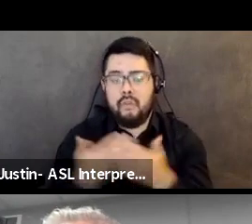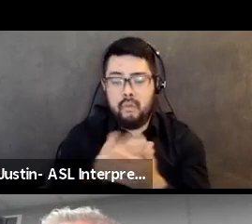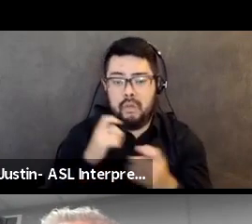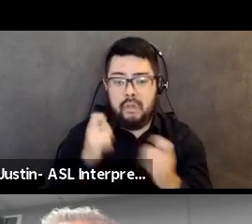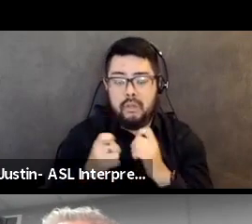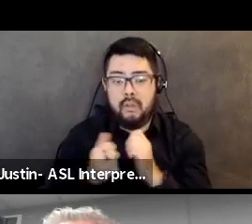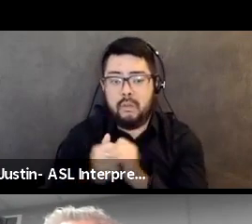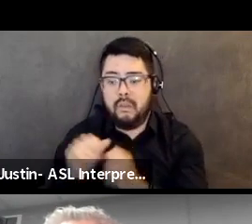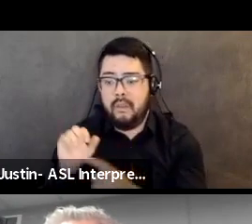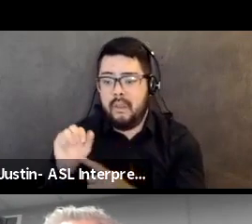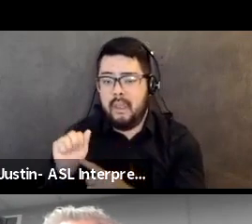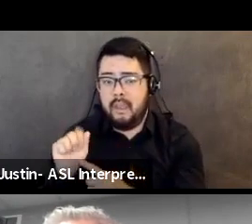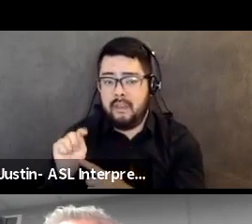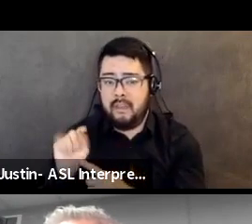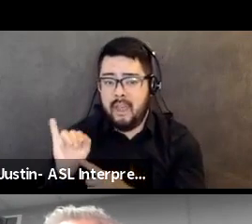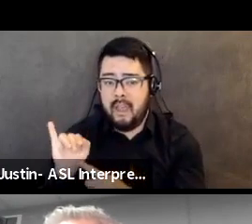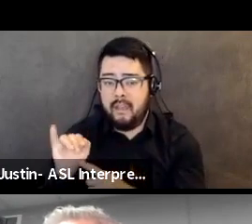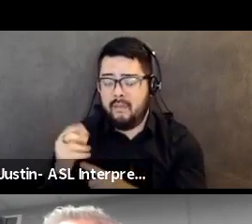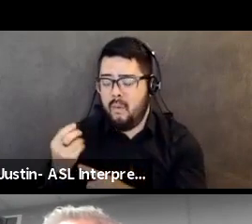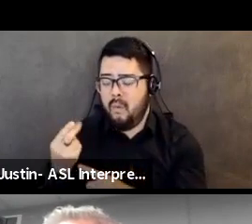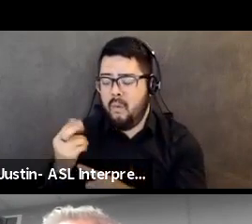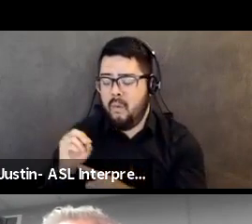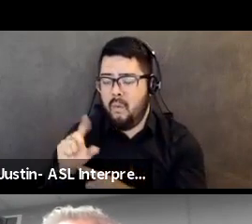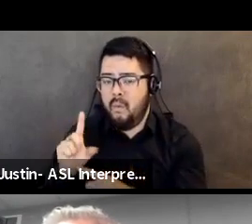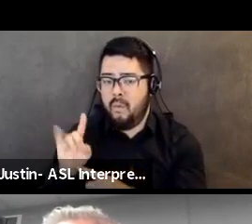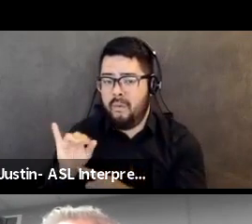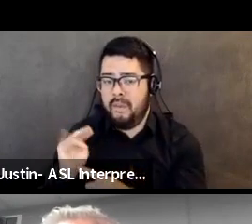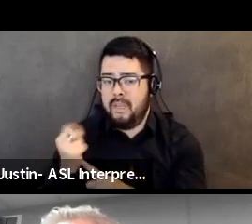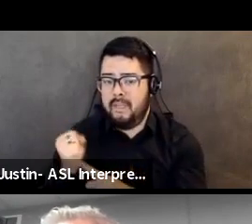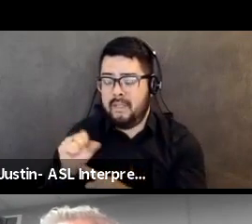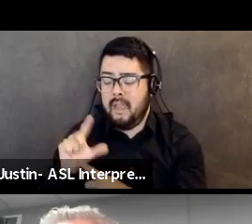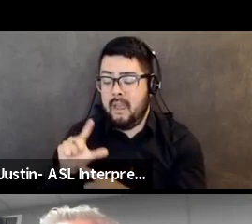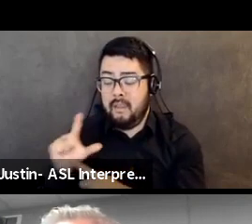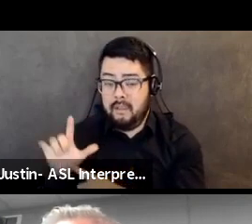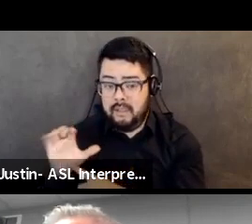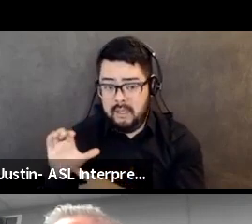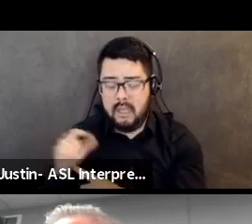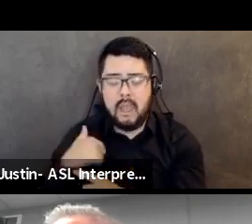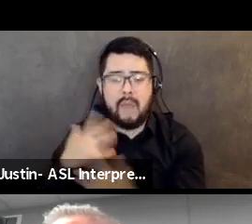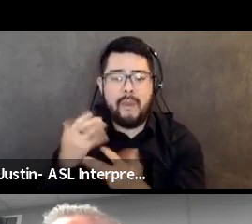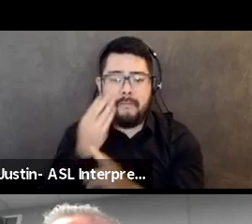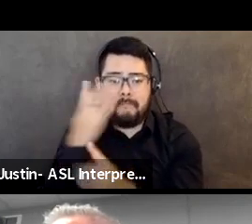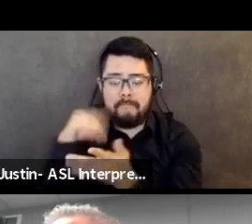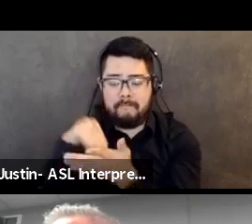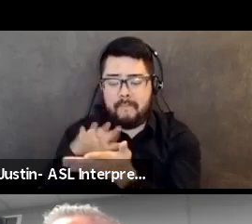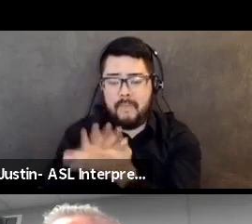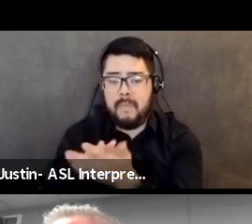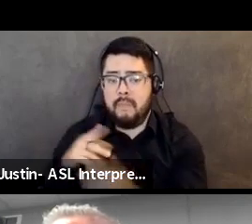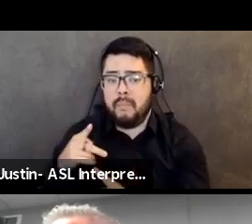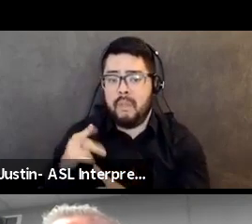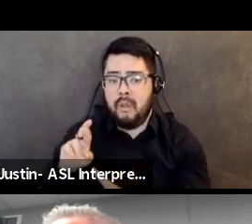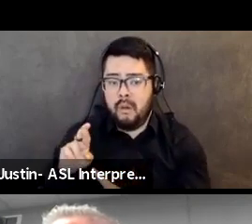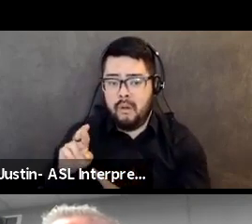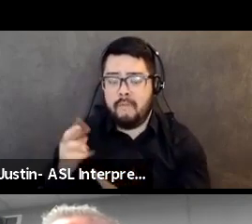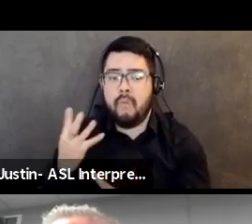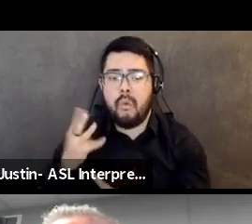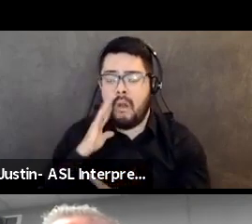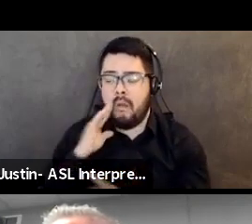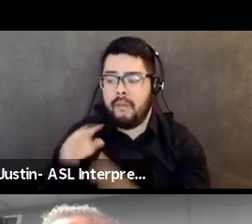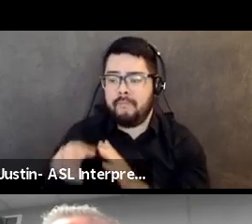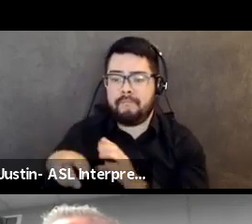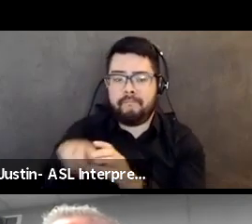ati holdings llc and for the record mr president i would like to note that pr4 will be withdrawn from